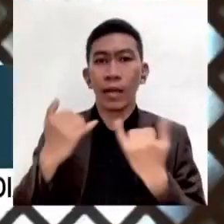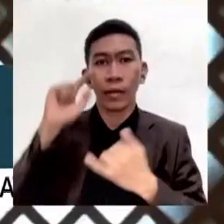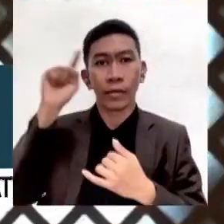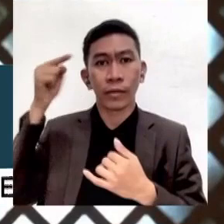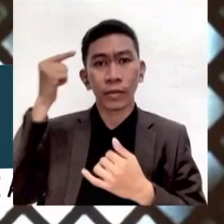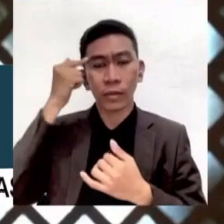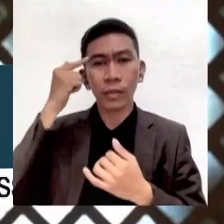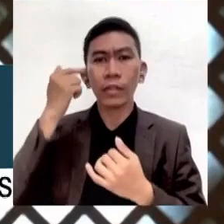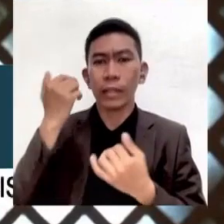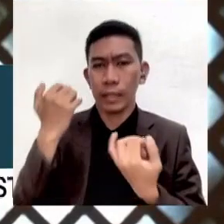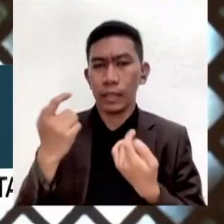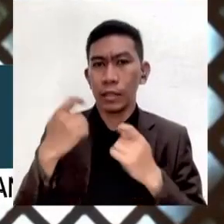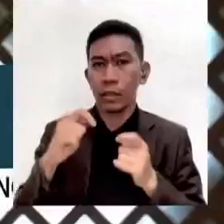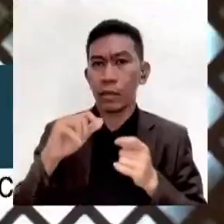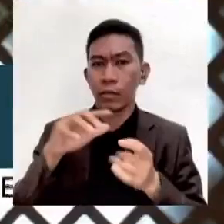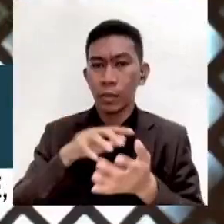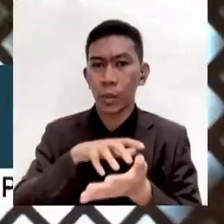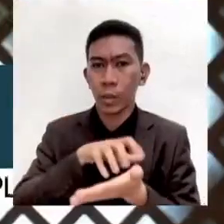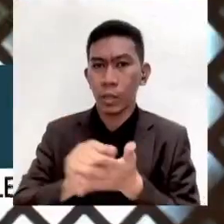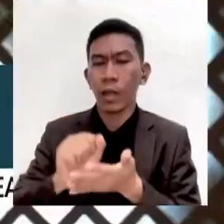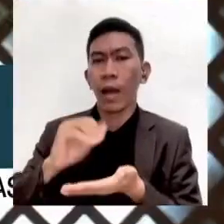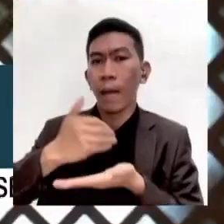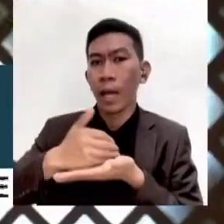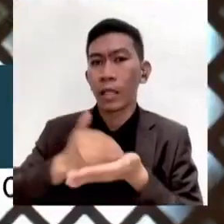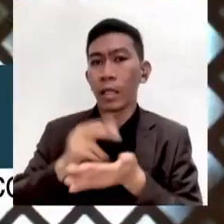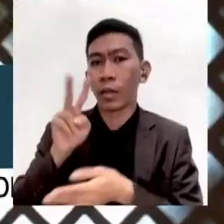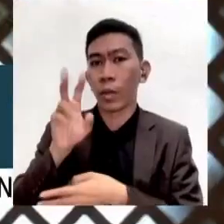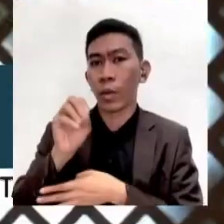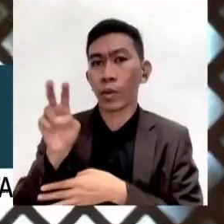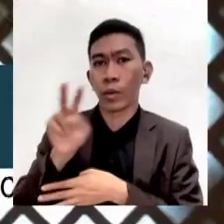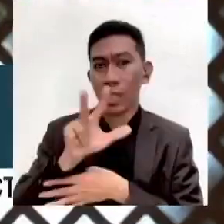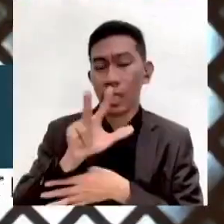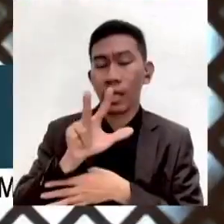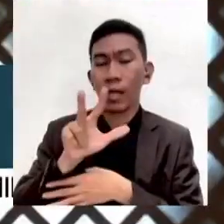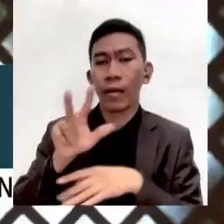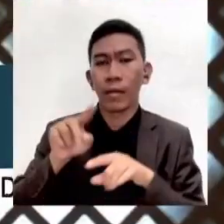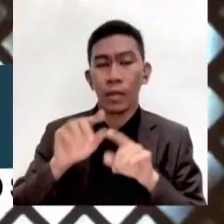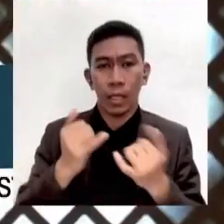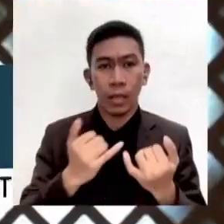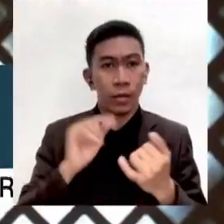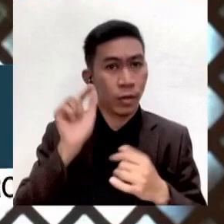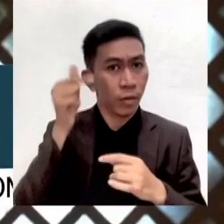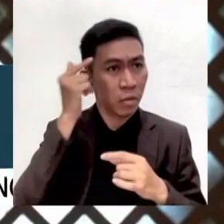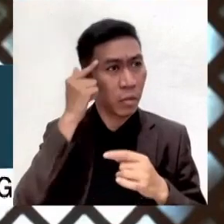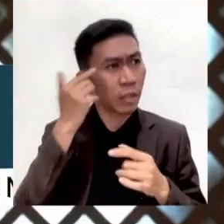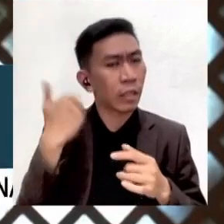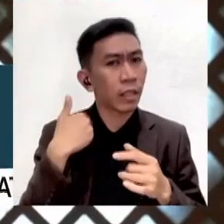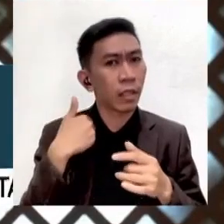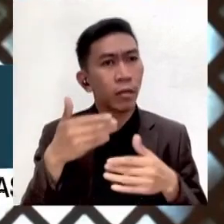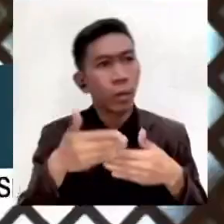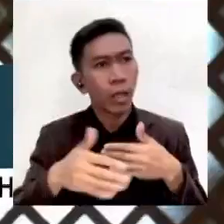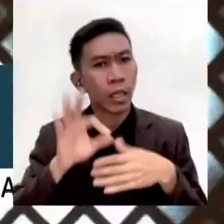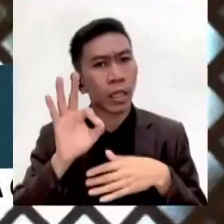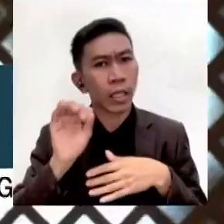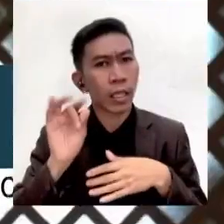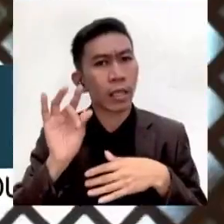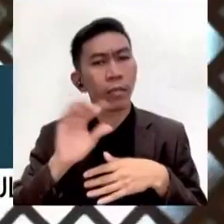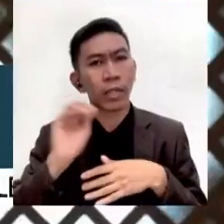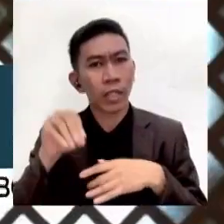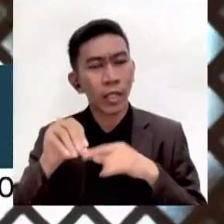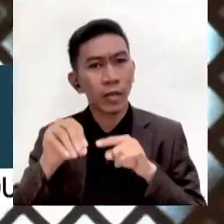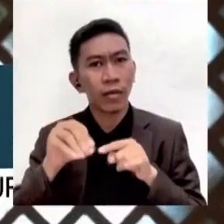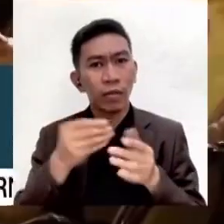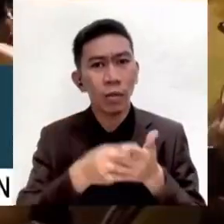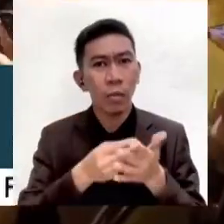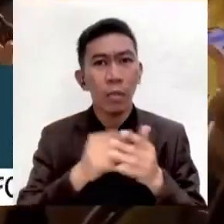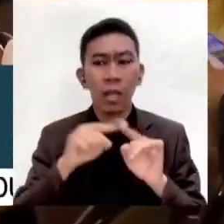trillion budget for 2023. Pangandaman says while the government has released 98% of the fund, only 80% has been